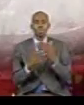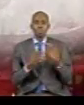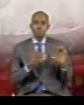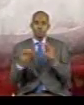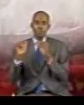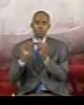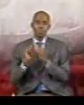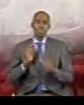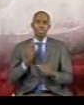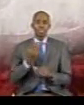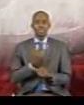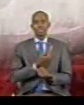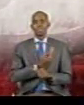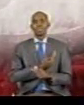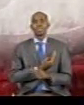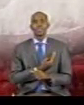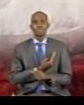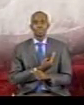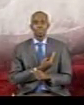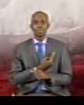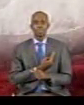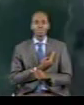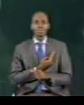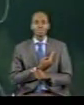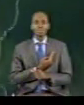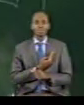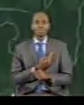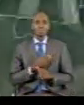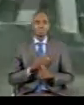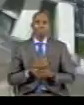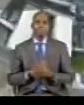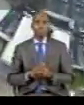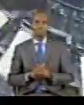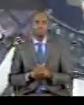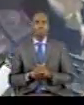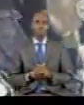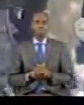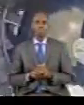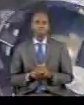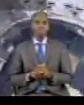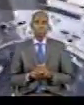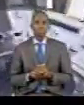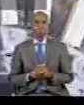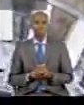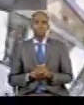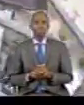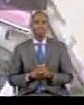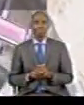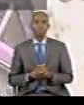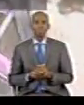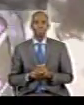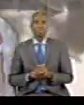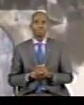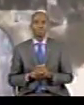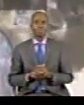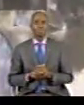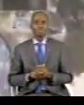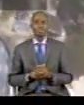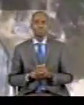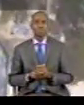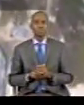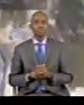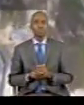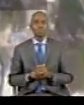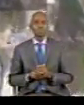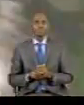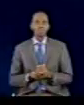the Global Crusade. It's live in Yenagoa. It's the Global